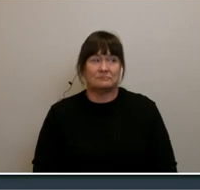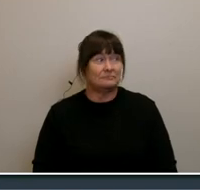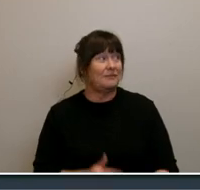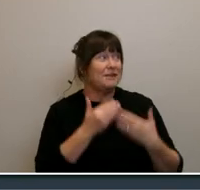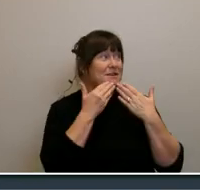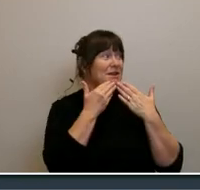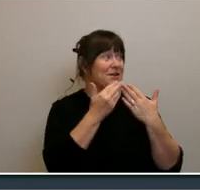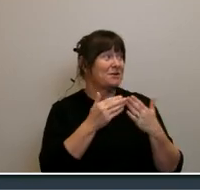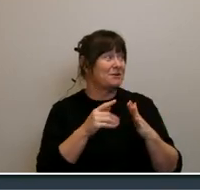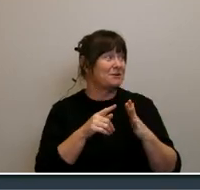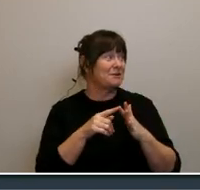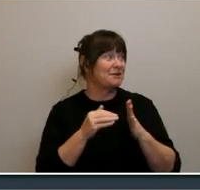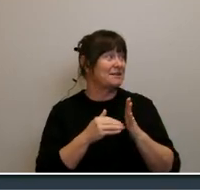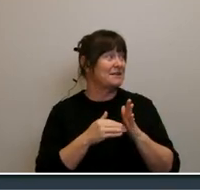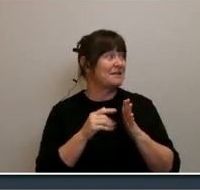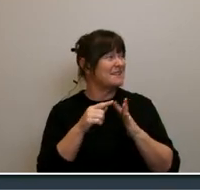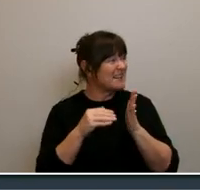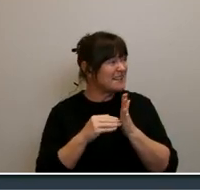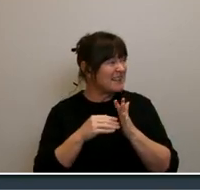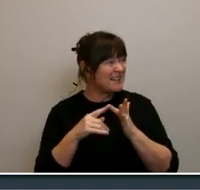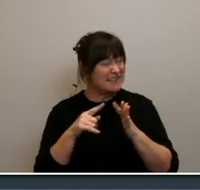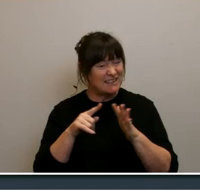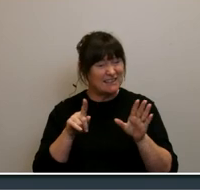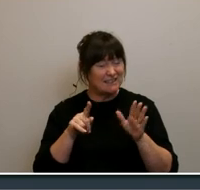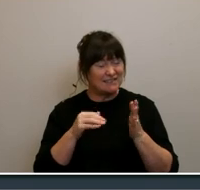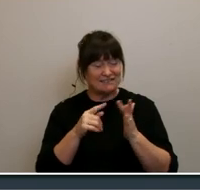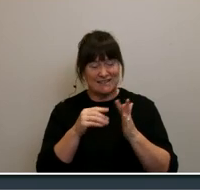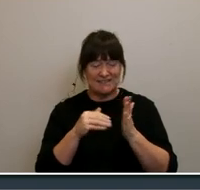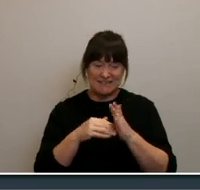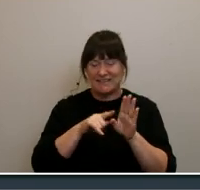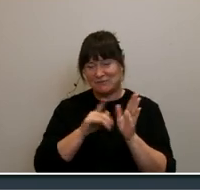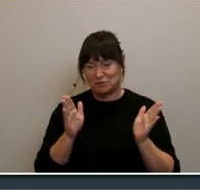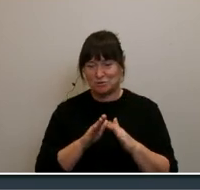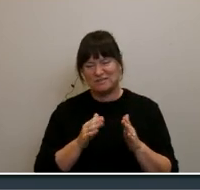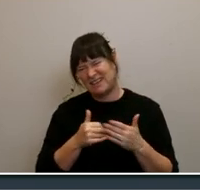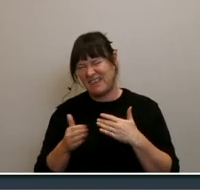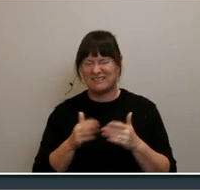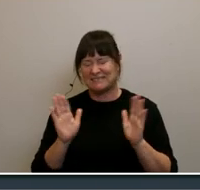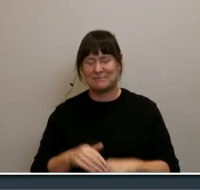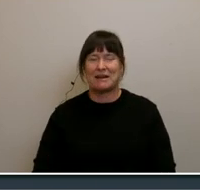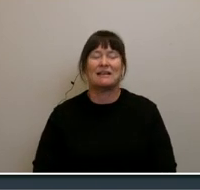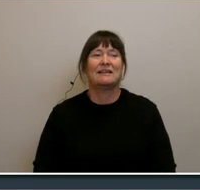Thank you very much, Isabella. I think it's Izzy, isn't it? Anyone, really. Either one.